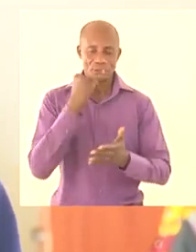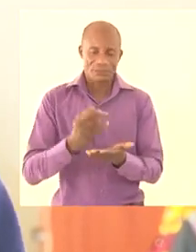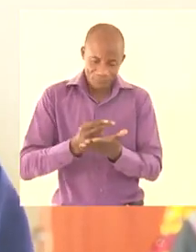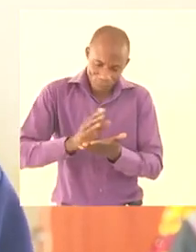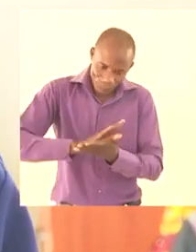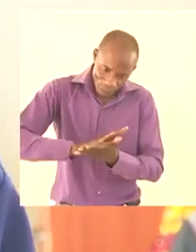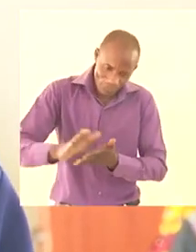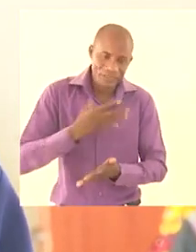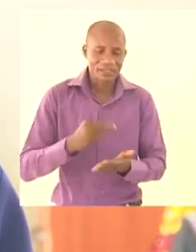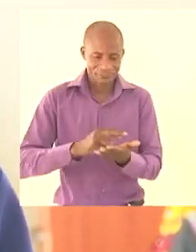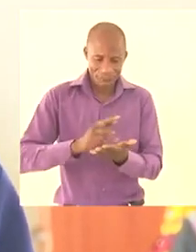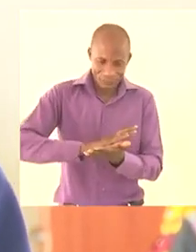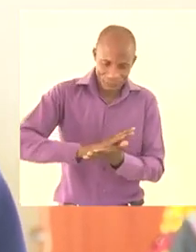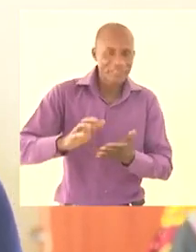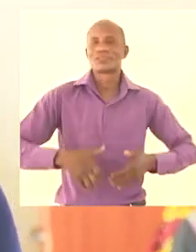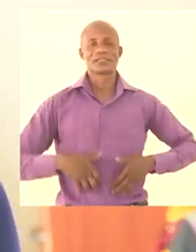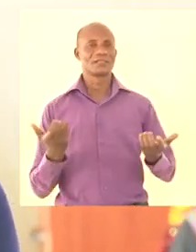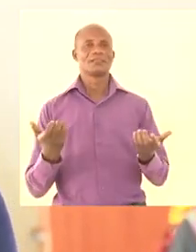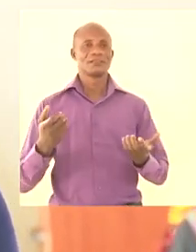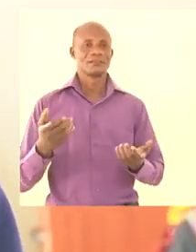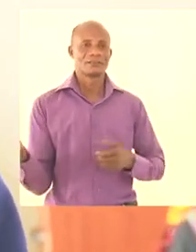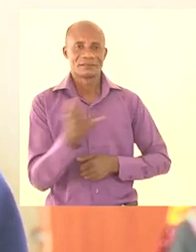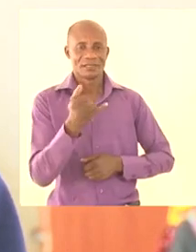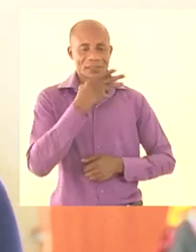because they were making